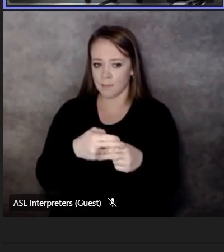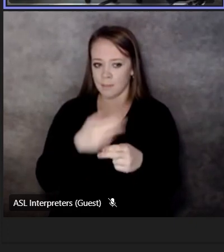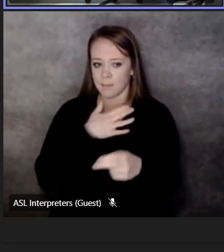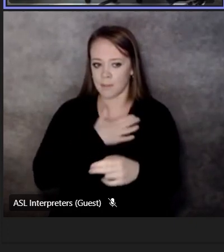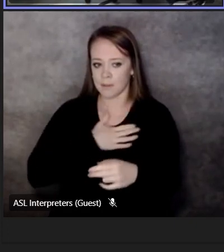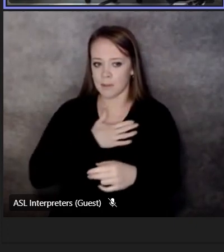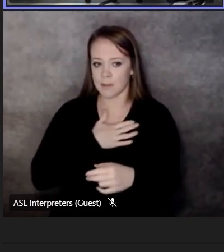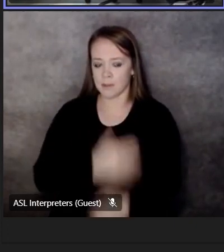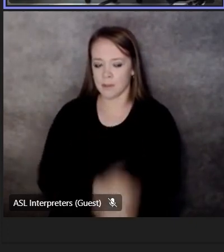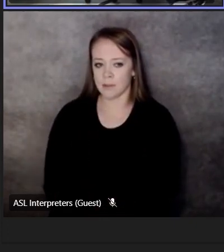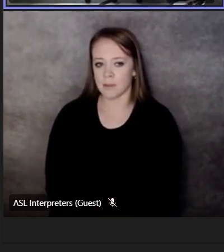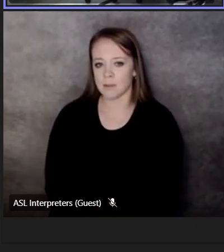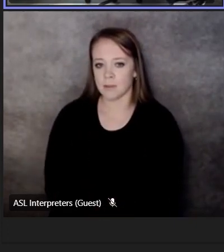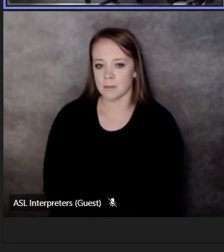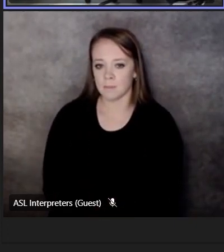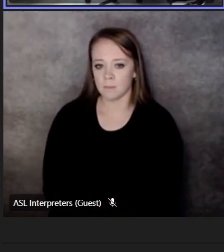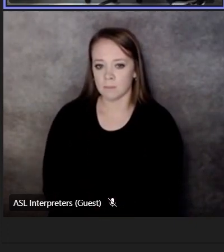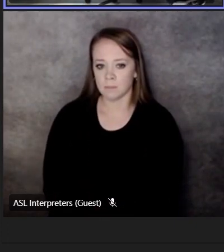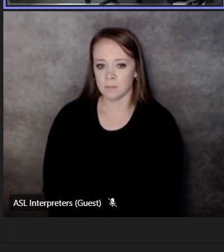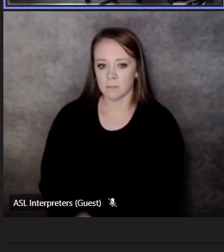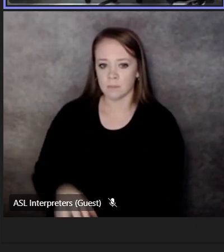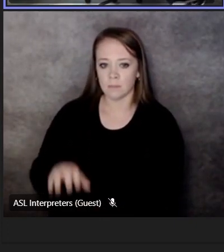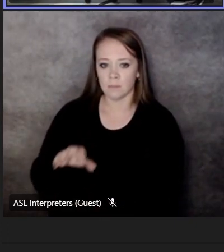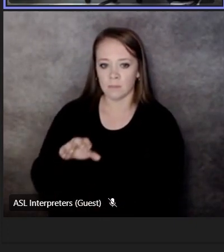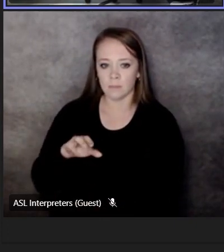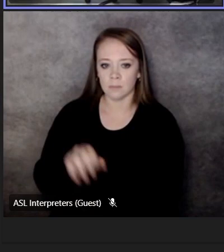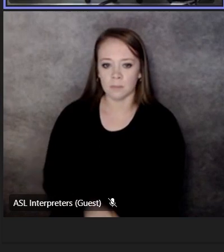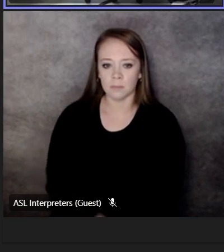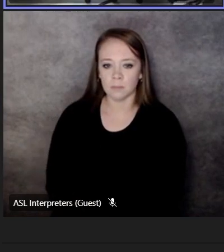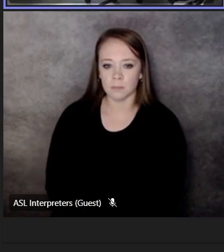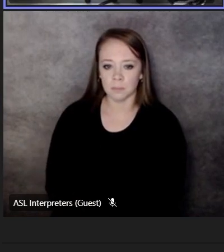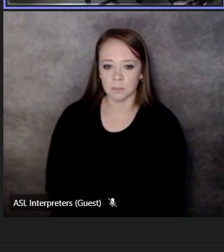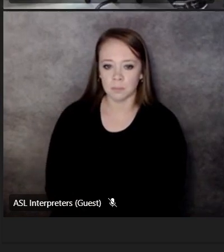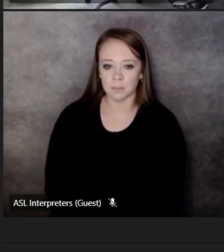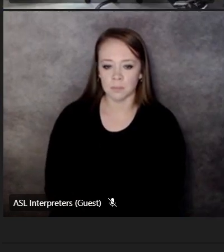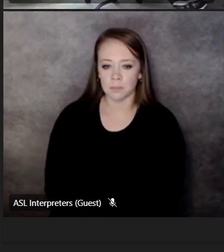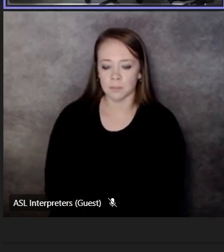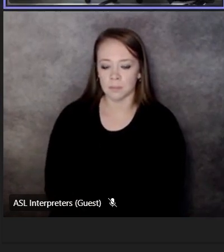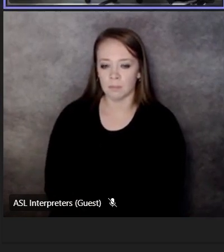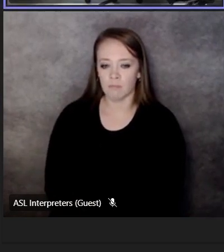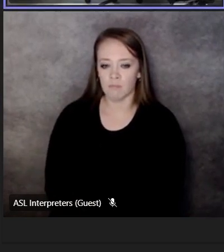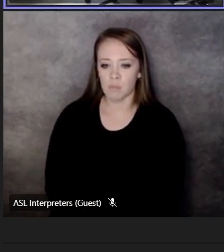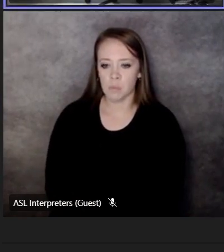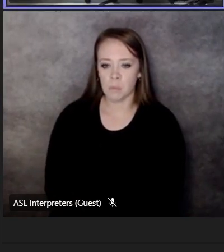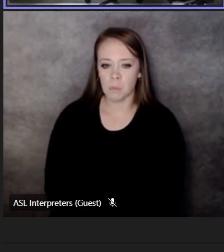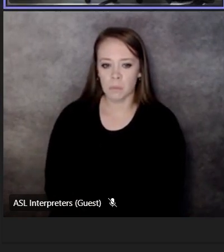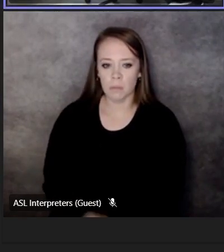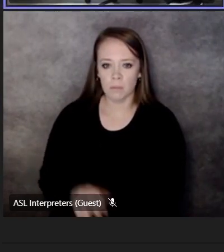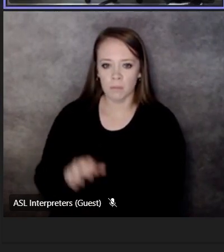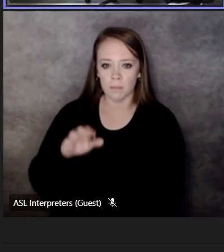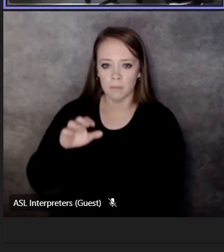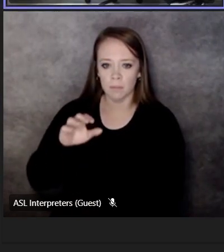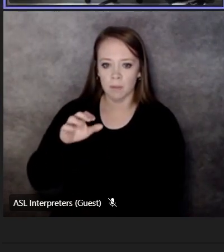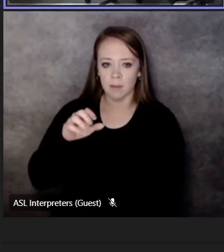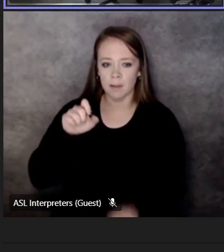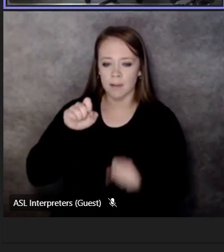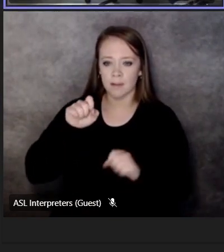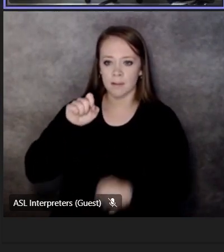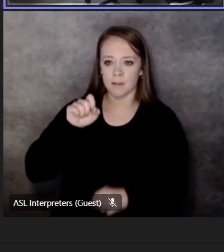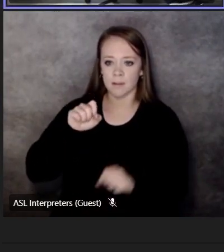Keith is in there? Perfect. Thank you so much. Yes, you're welcome. And I sent Stacy a message too, but Susan Central